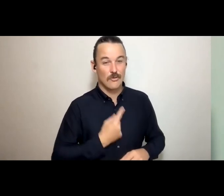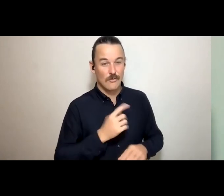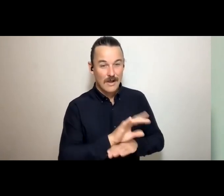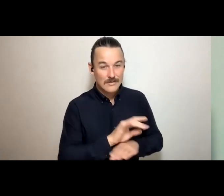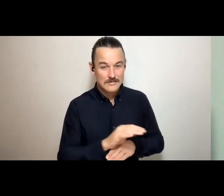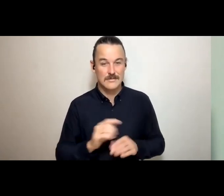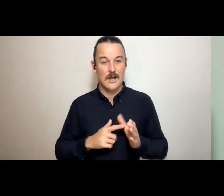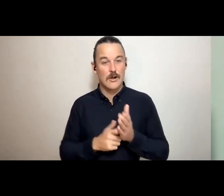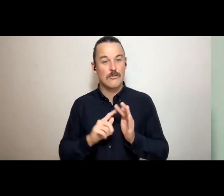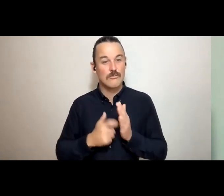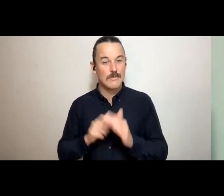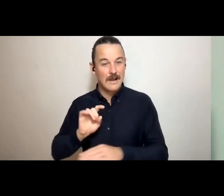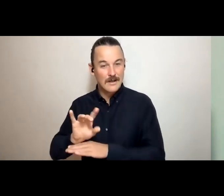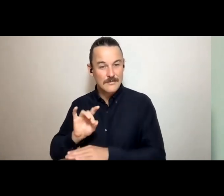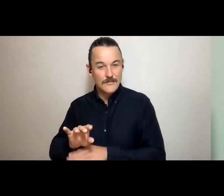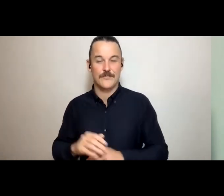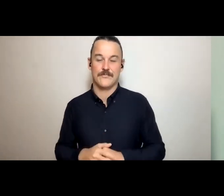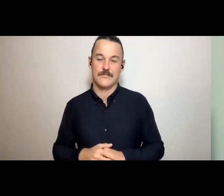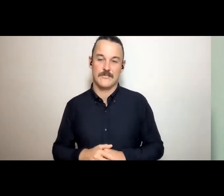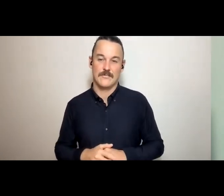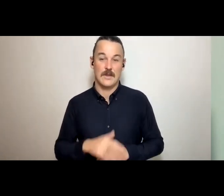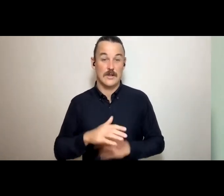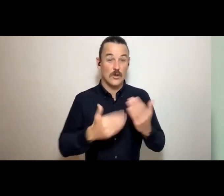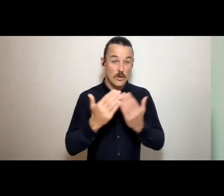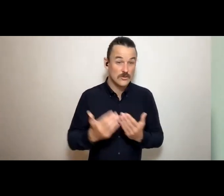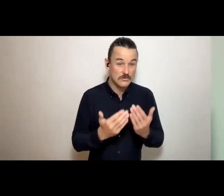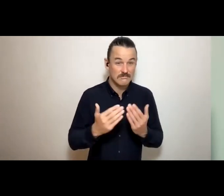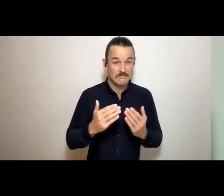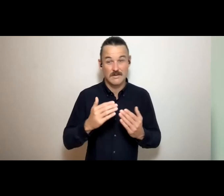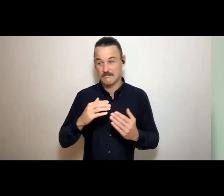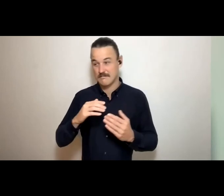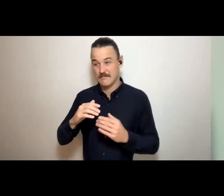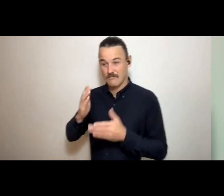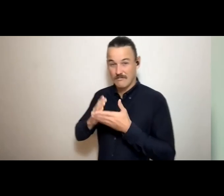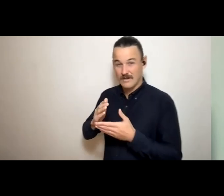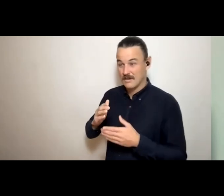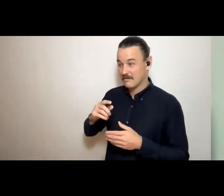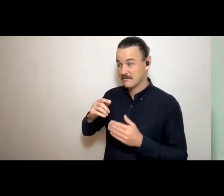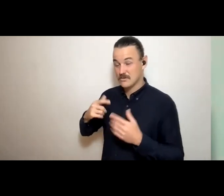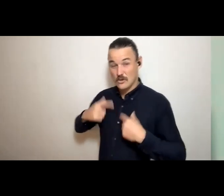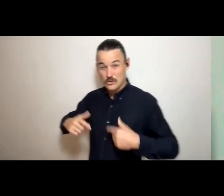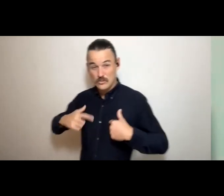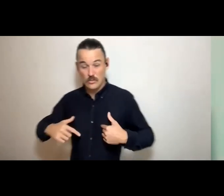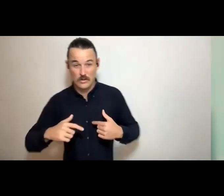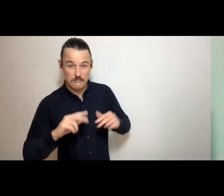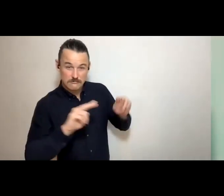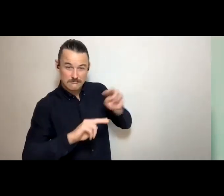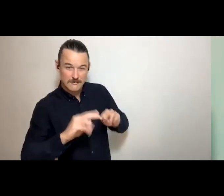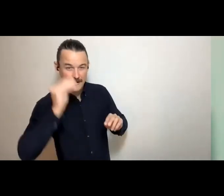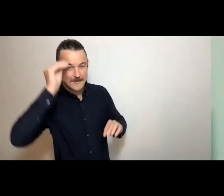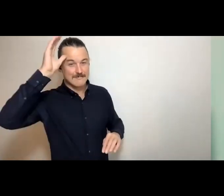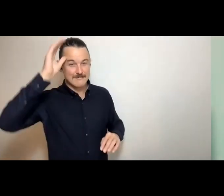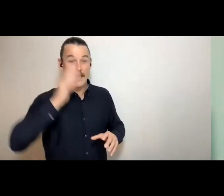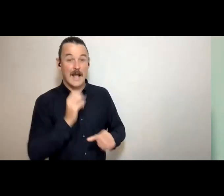The importance of sociology is informing social work in practice, um, sociologists in practice in both government and not-for